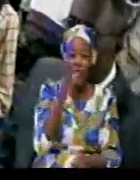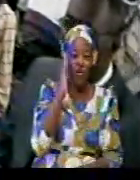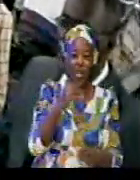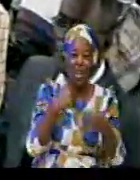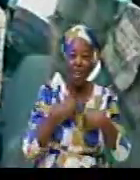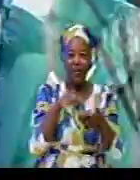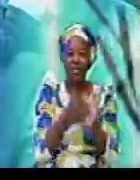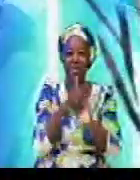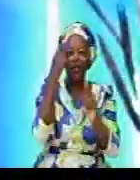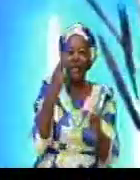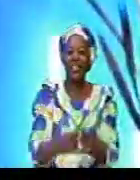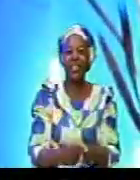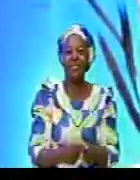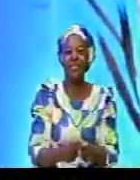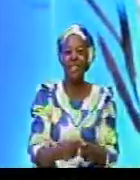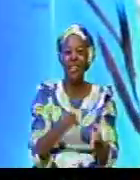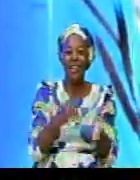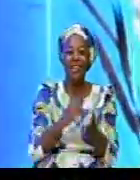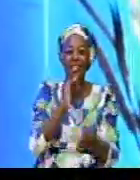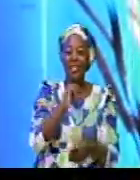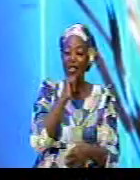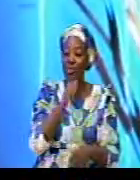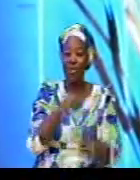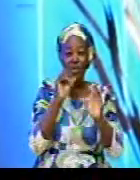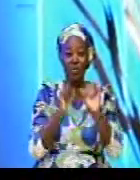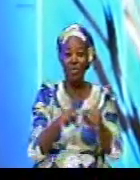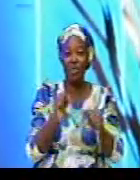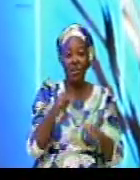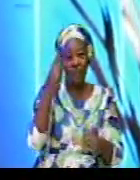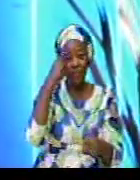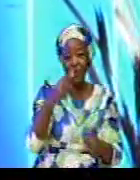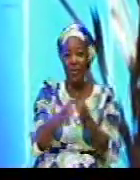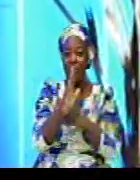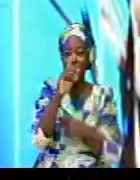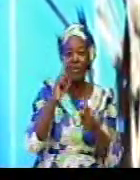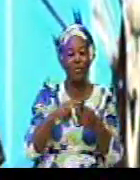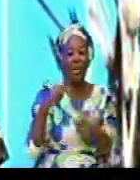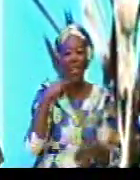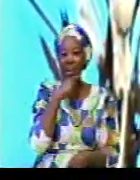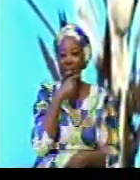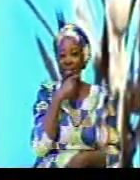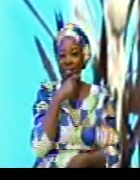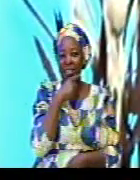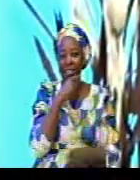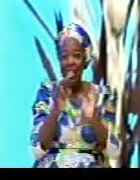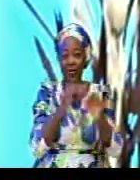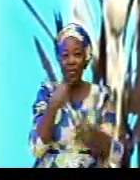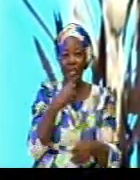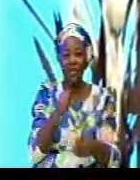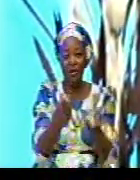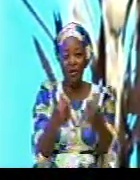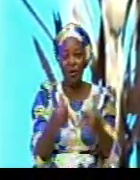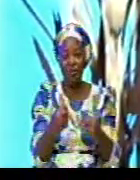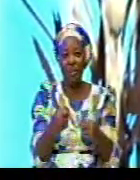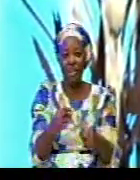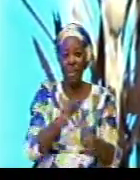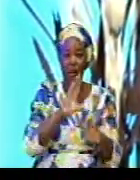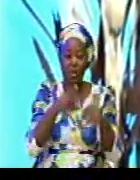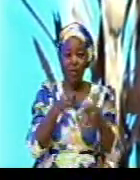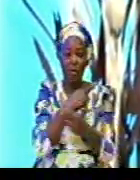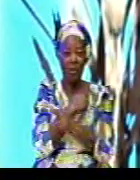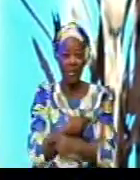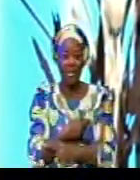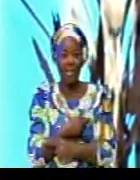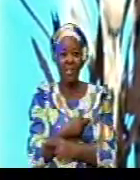Come and receive. You will have. It's impossible for God to